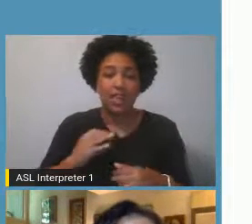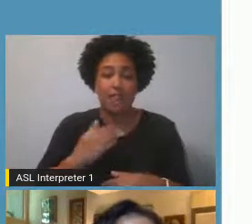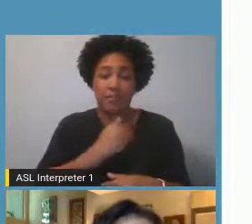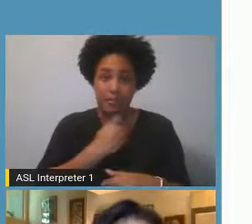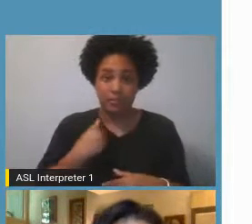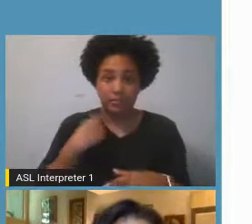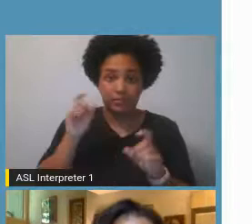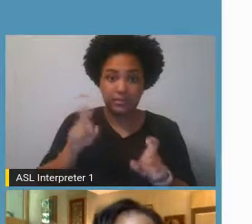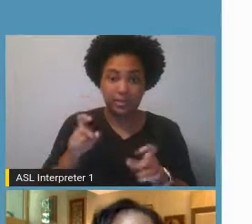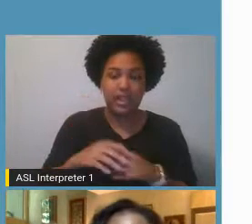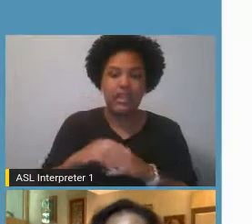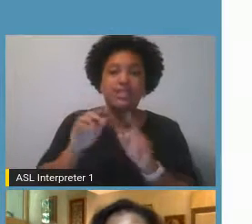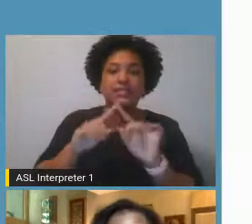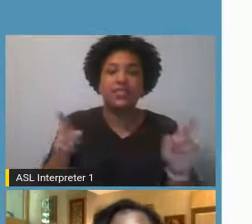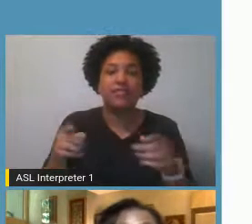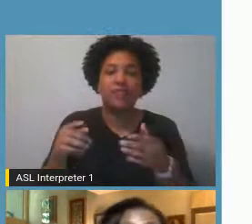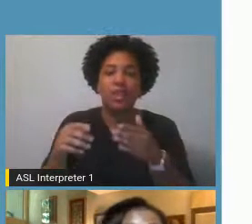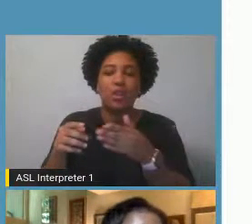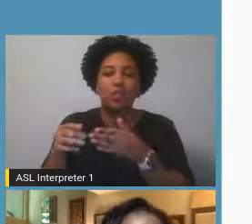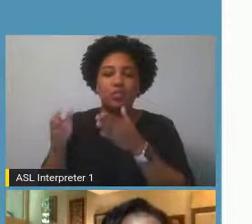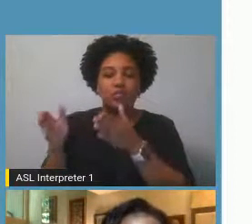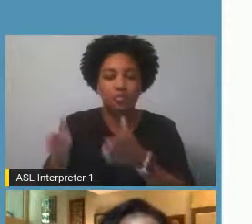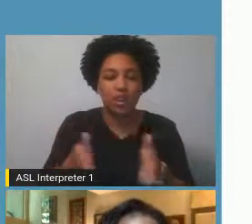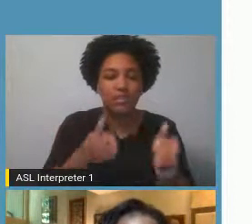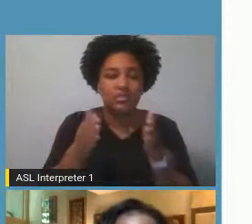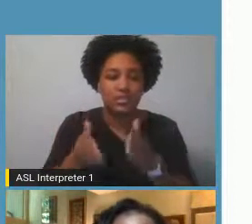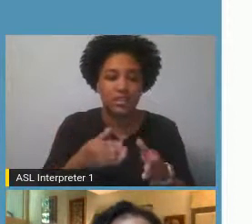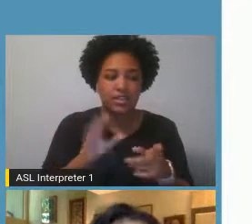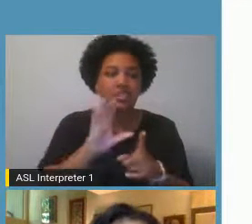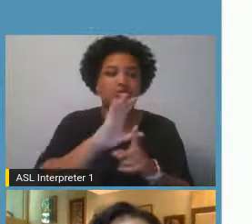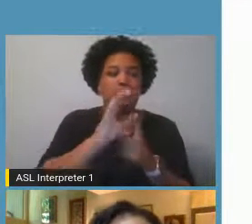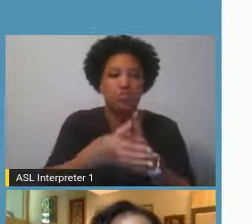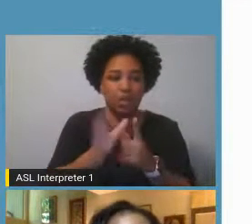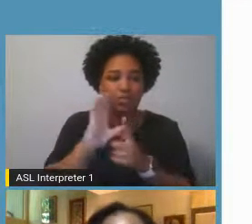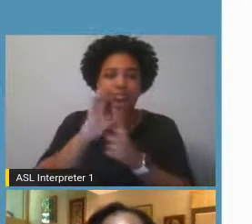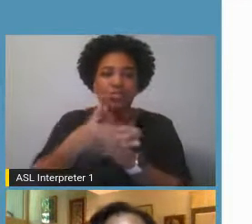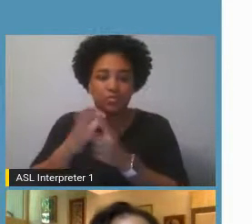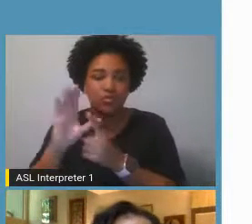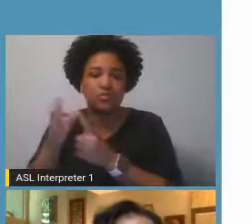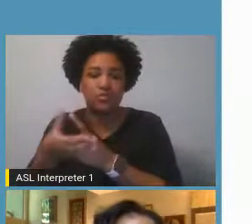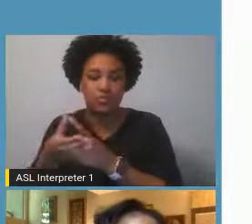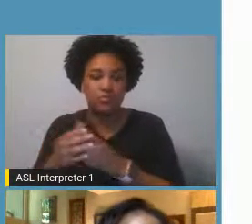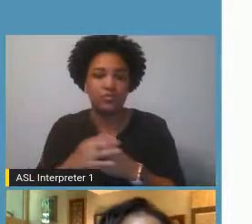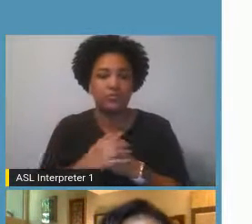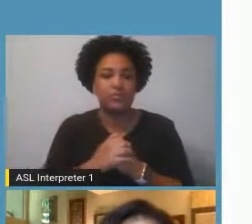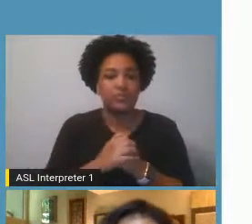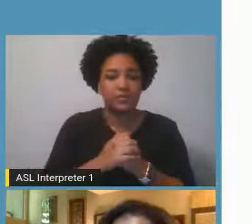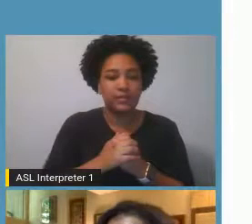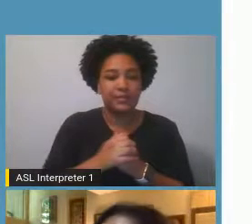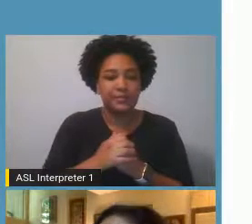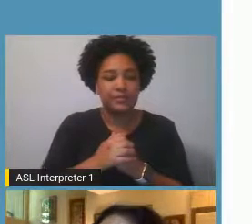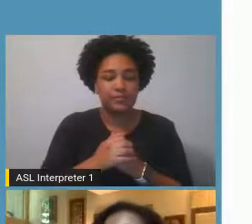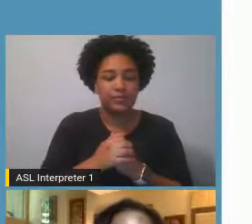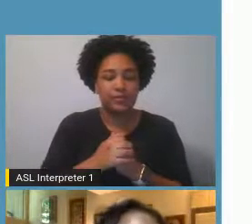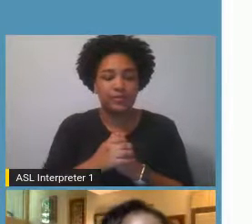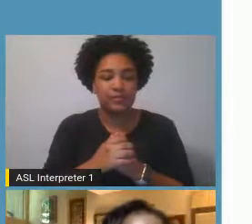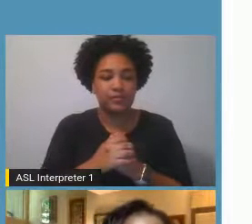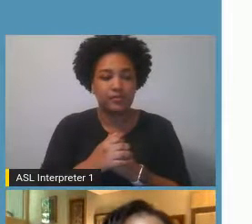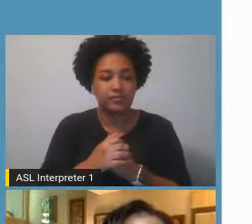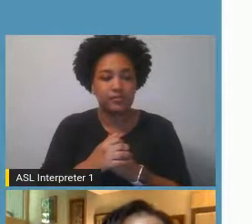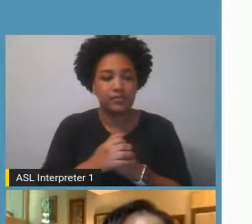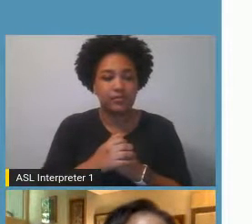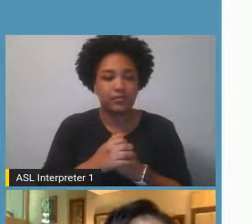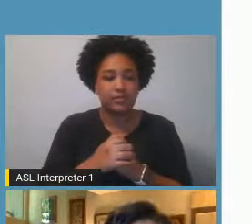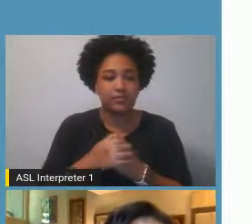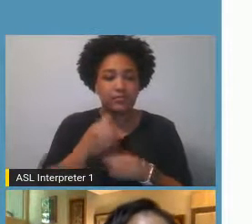a project manager who will deal with goals and expectations and staffing and being a liaison between departments, creating a